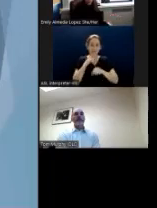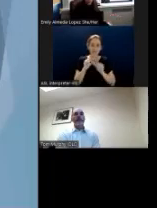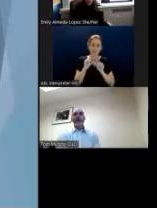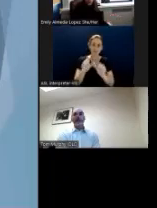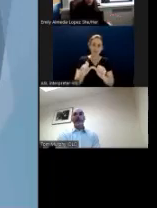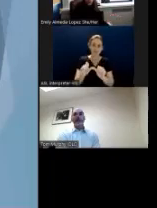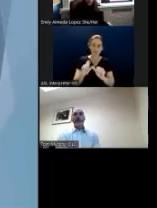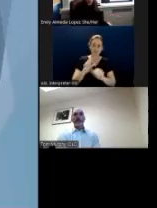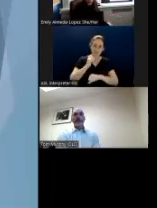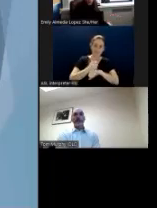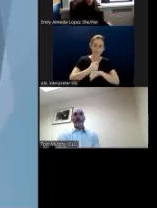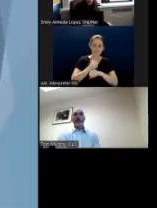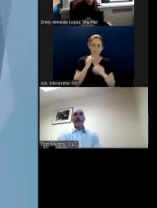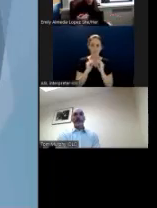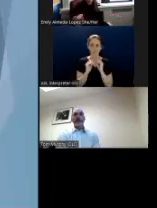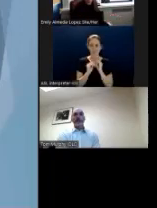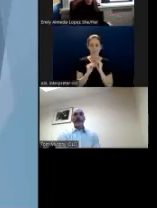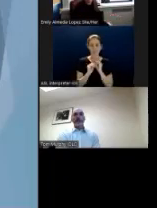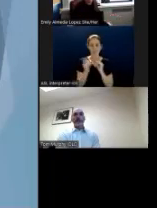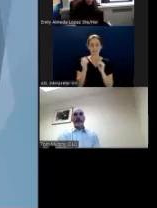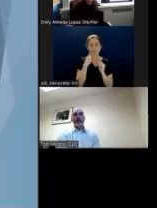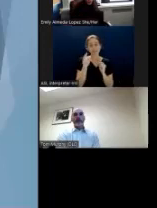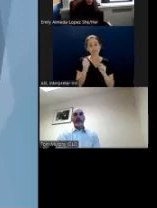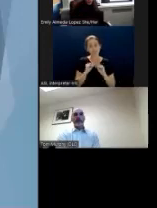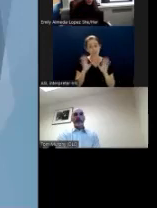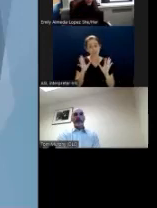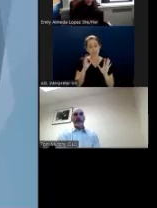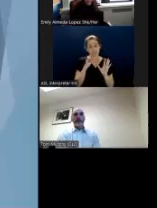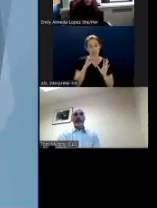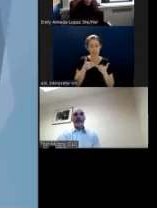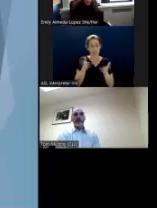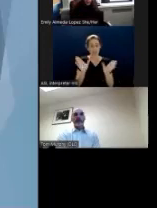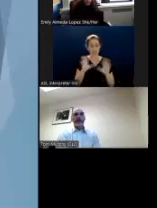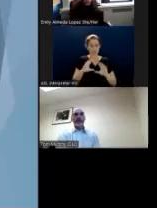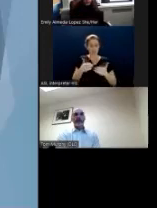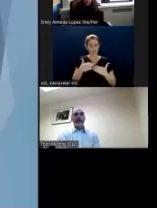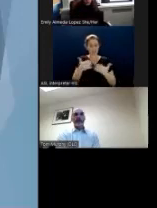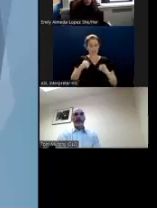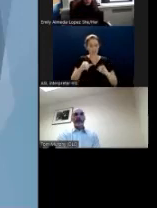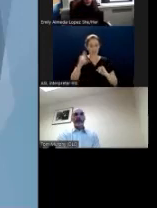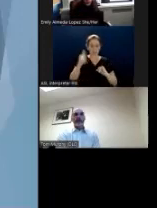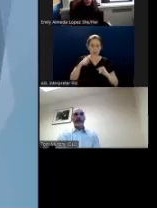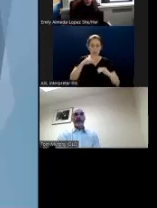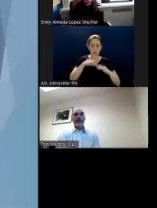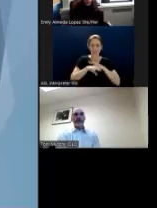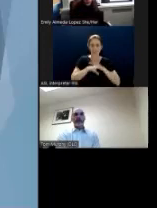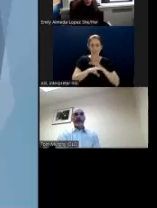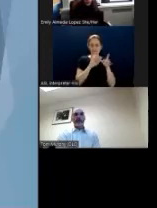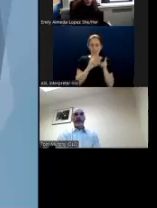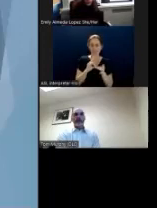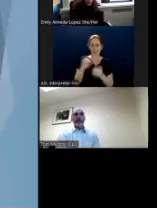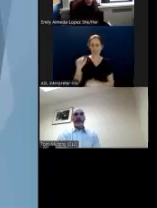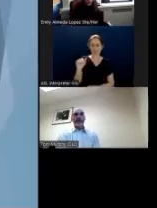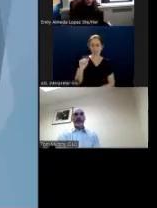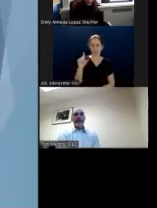fix. But obviously, any public entity has to still be accessible under the ADA.